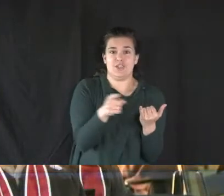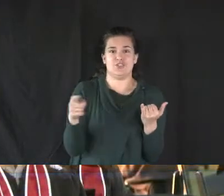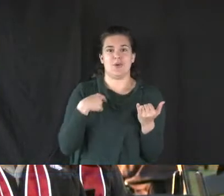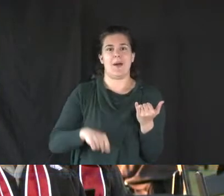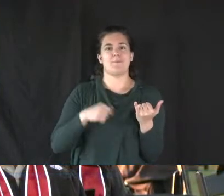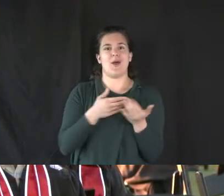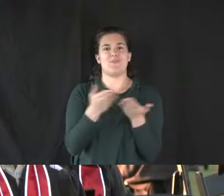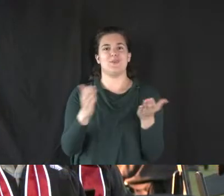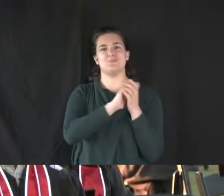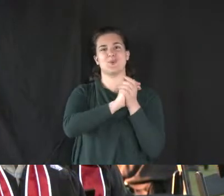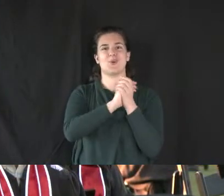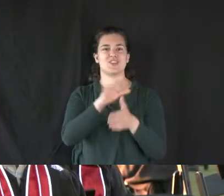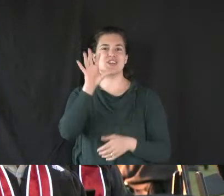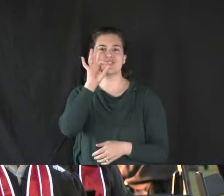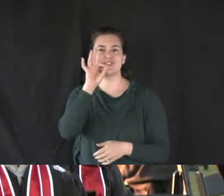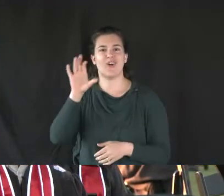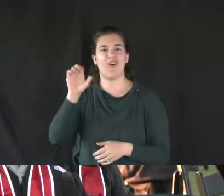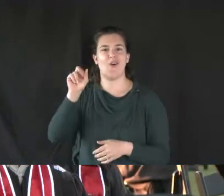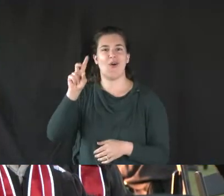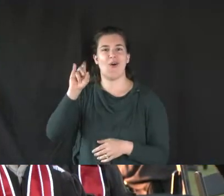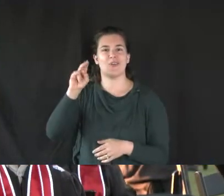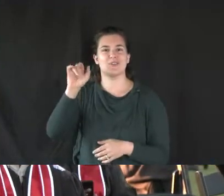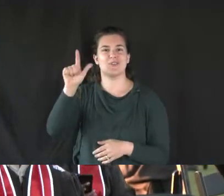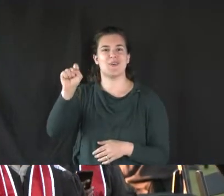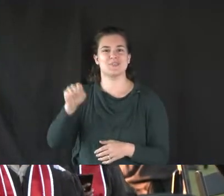Congratulations, Cardinals.